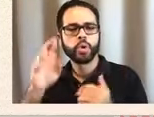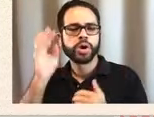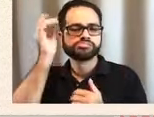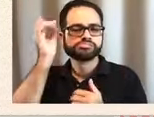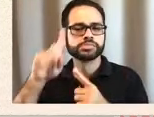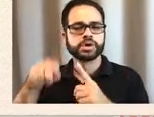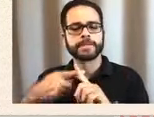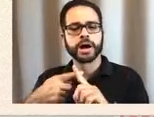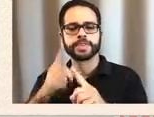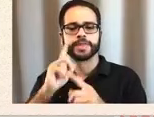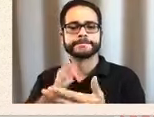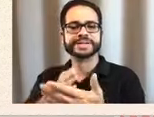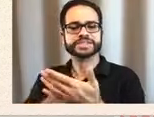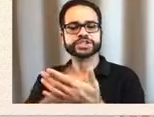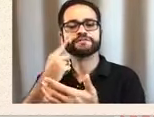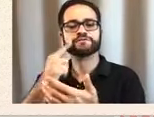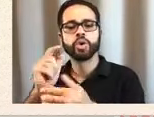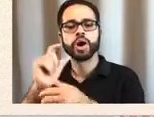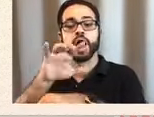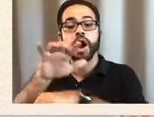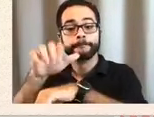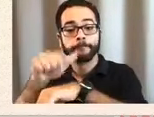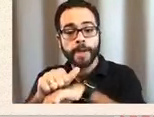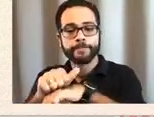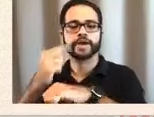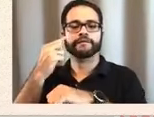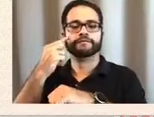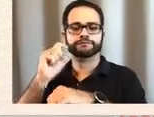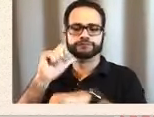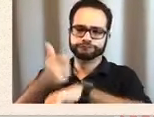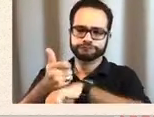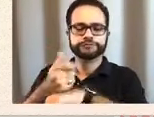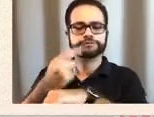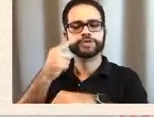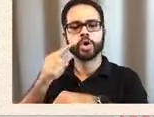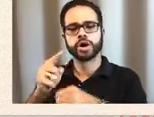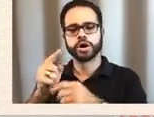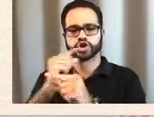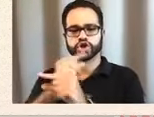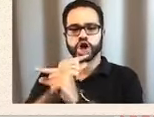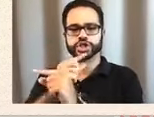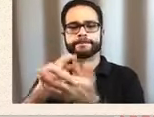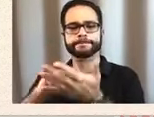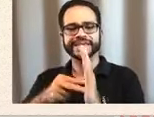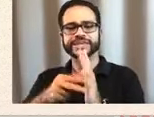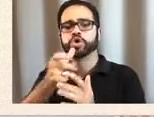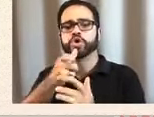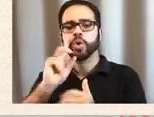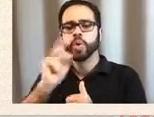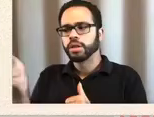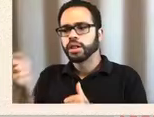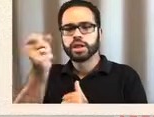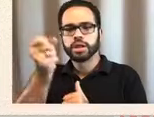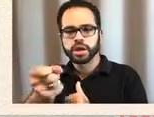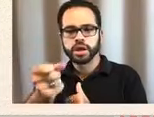of guardian, which is designating who's actually going to serve as guardian. So the biggest thing with traditional guardianship is we